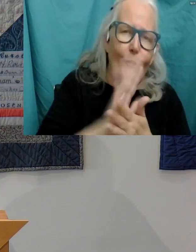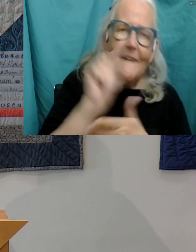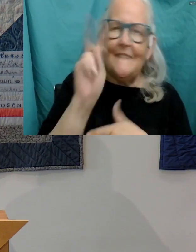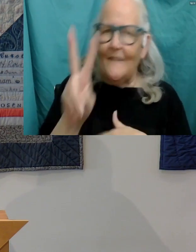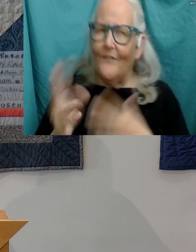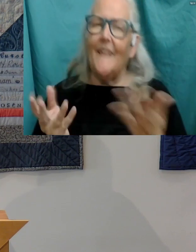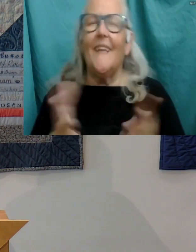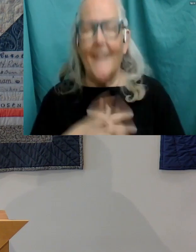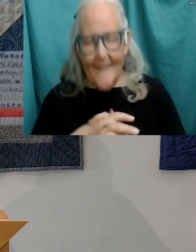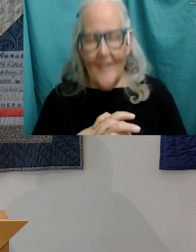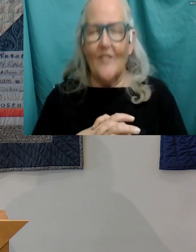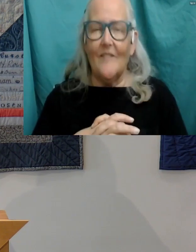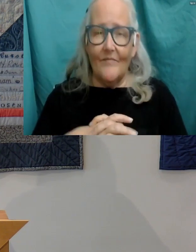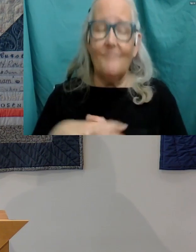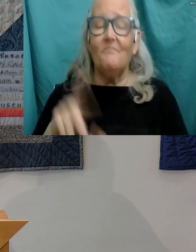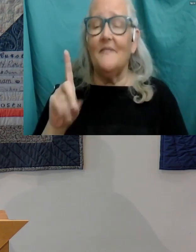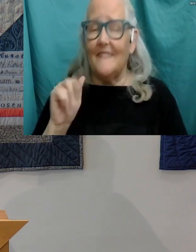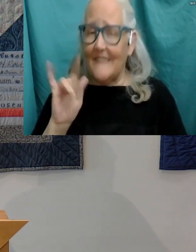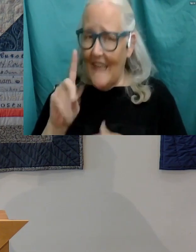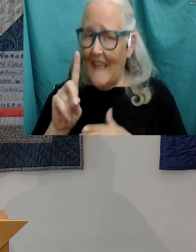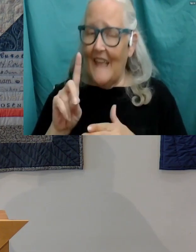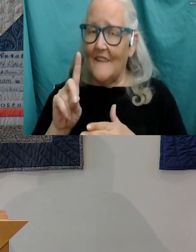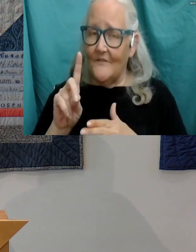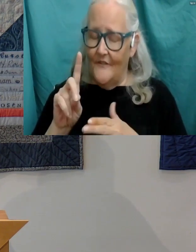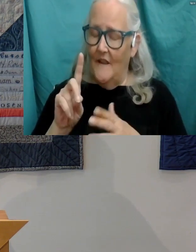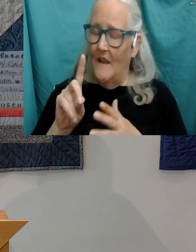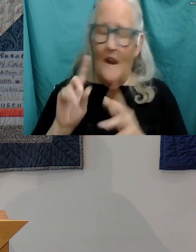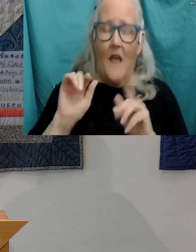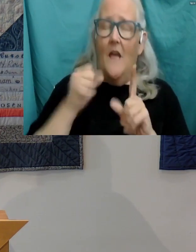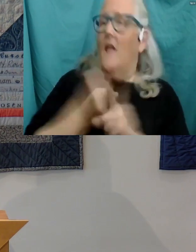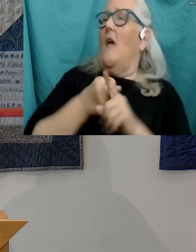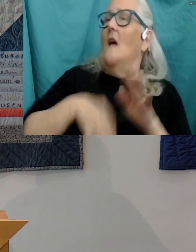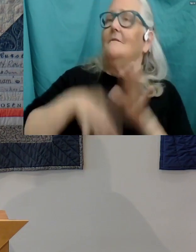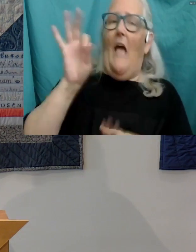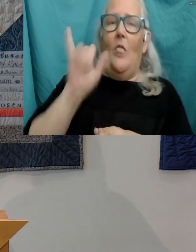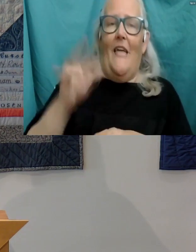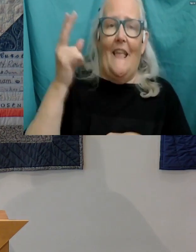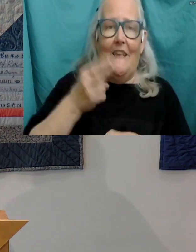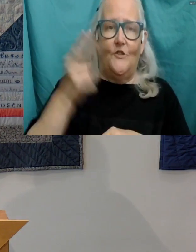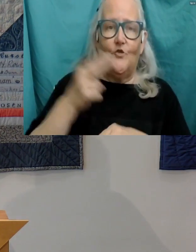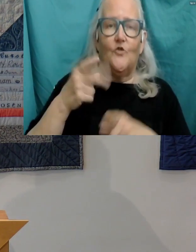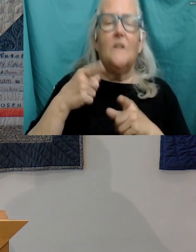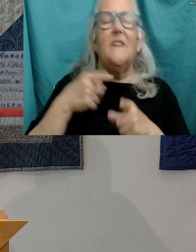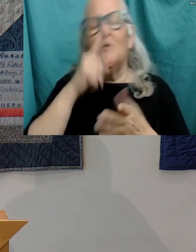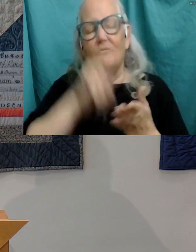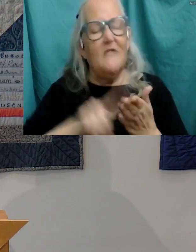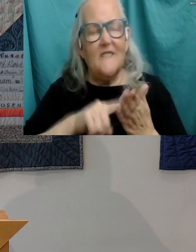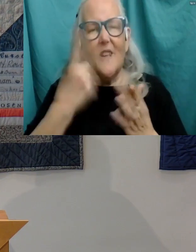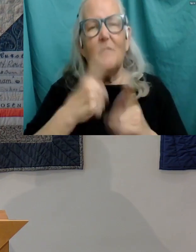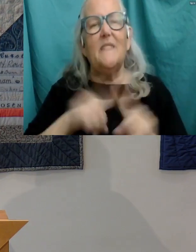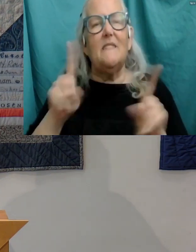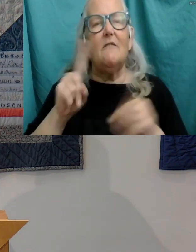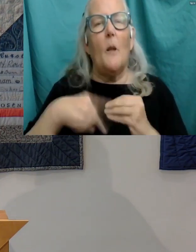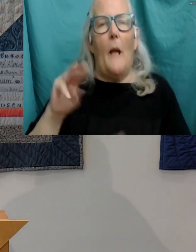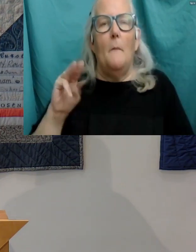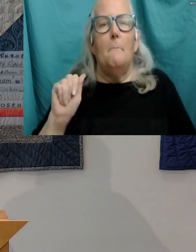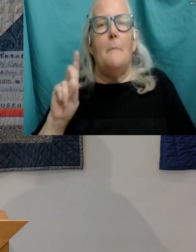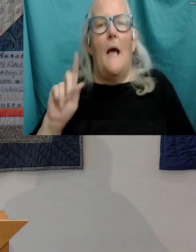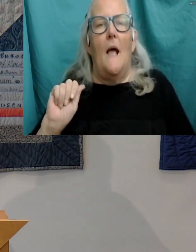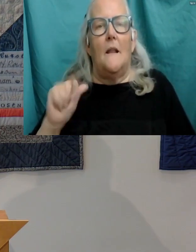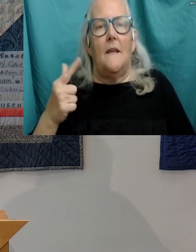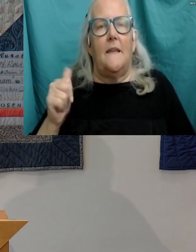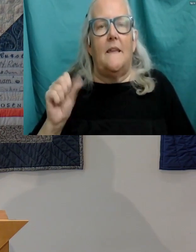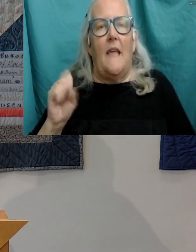Graeber discovered this history by accident when he was doing other research on Madagascar and ended up dating a pirate